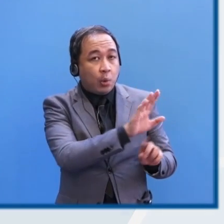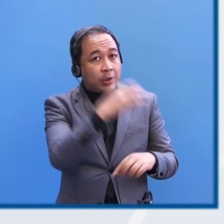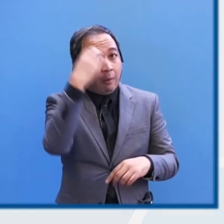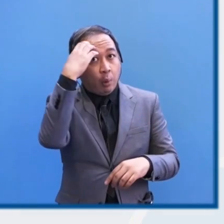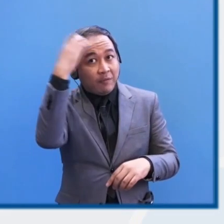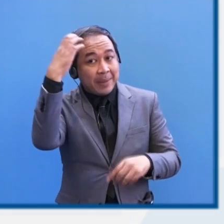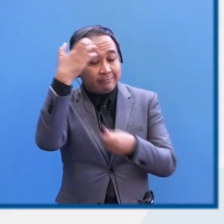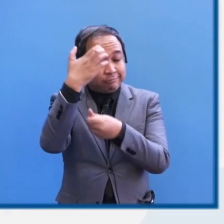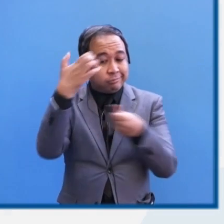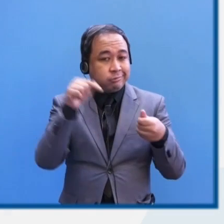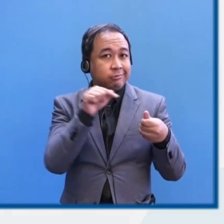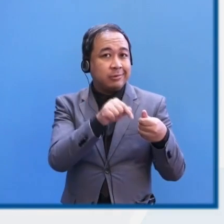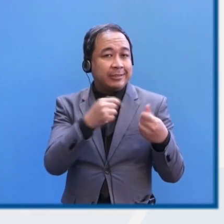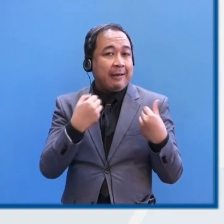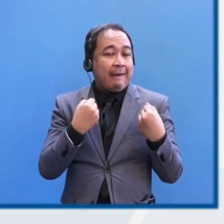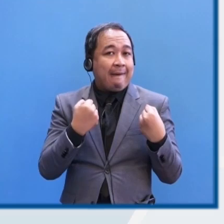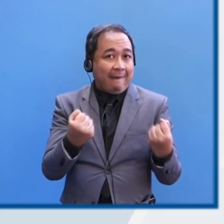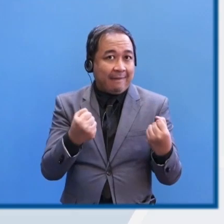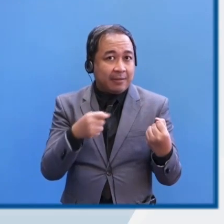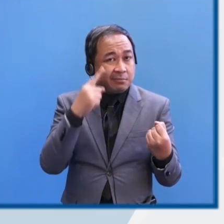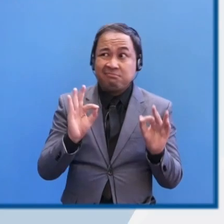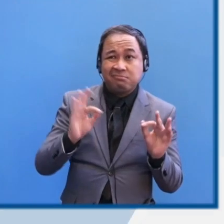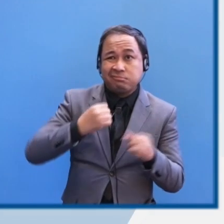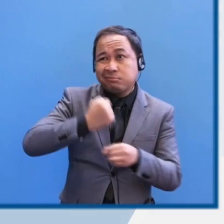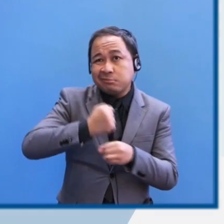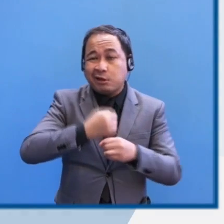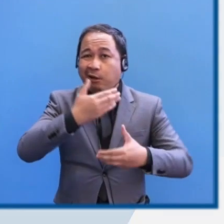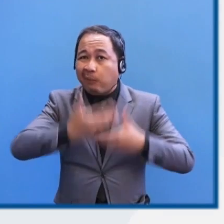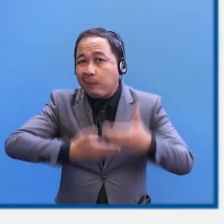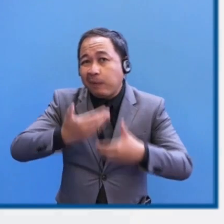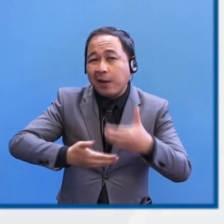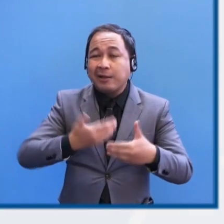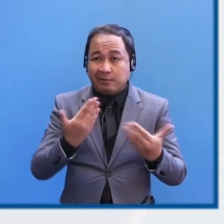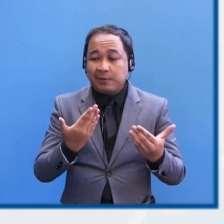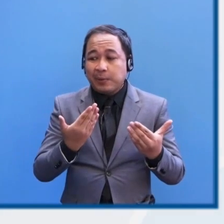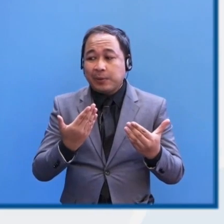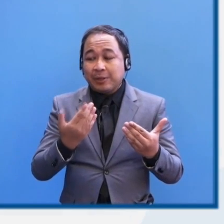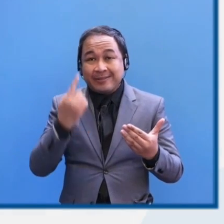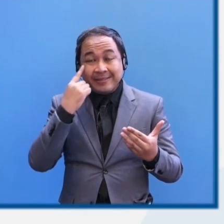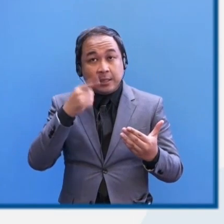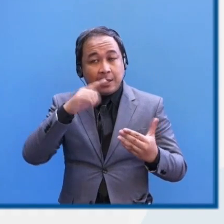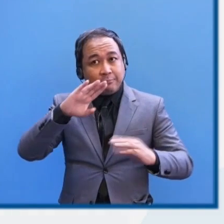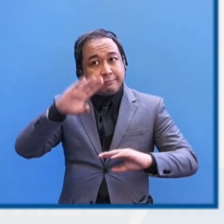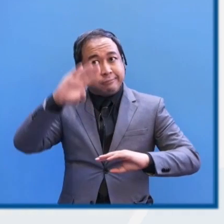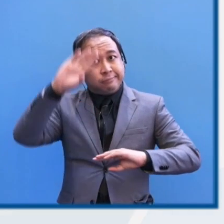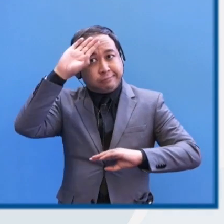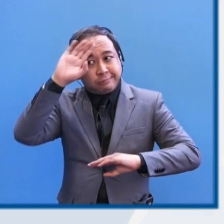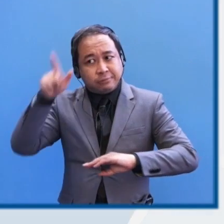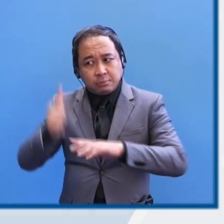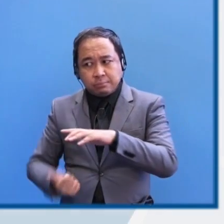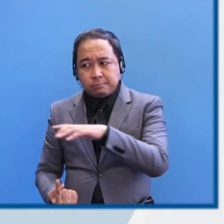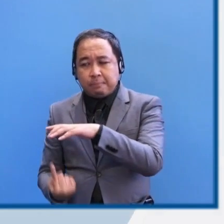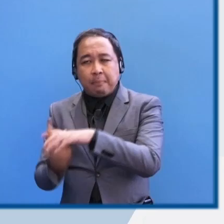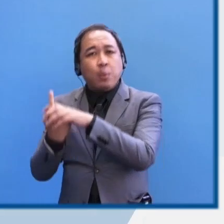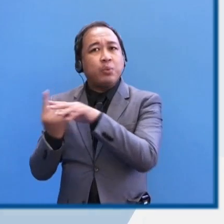And you mentioned particularly the important health aspects of water, in the sense that some diseases are borne by water, and of